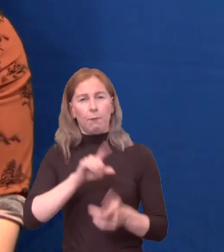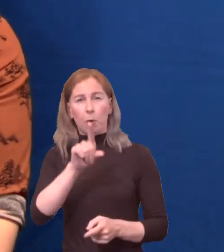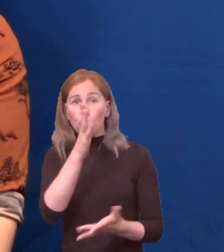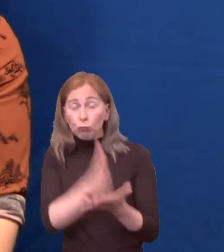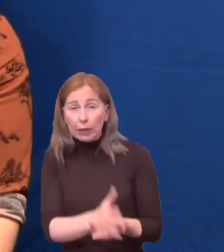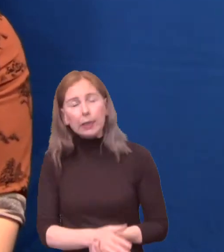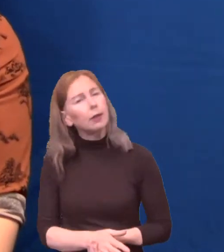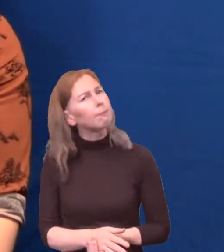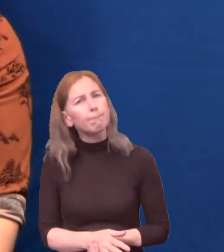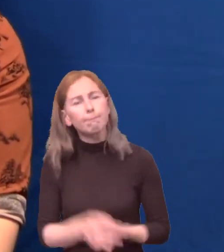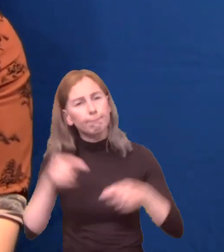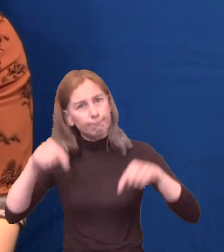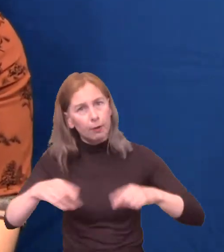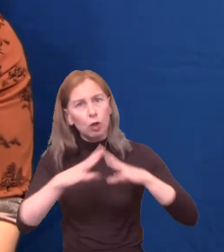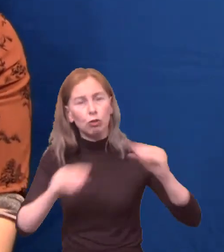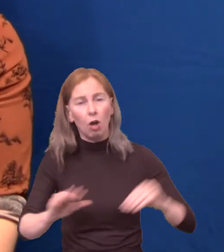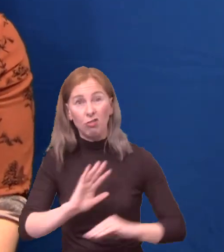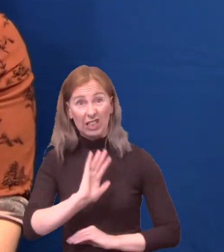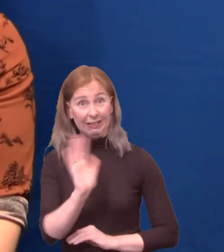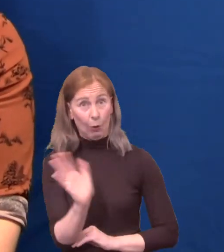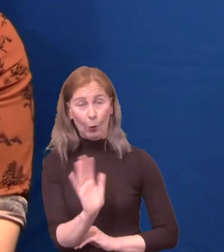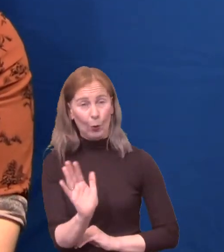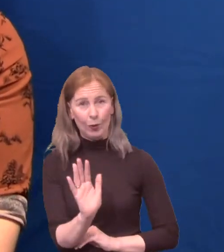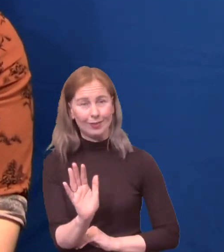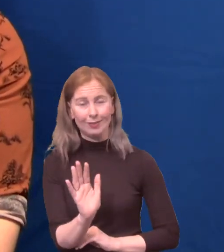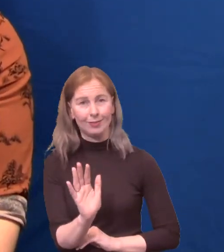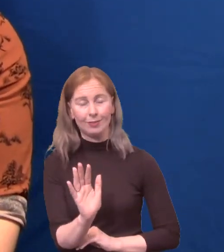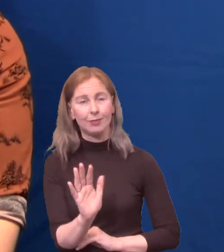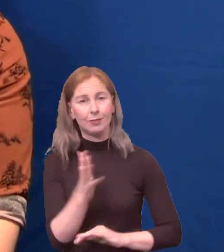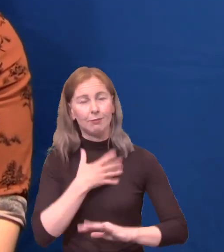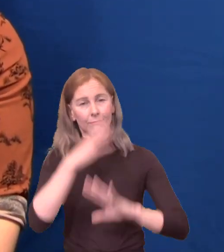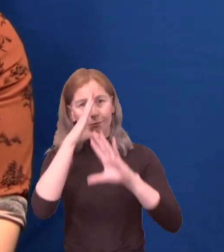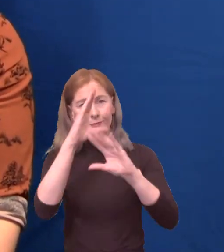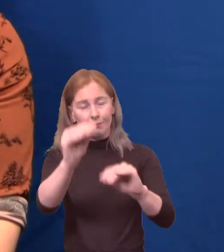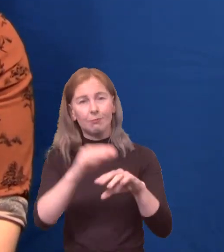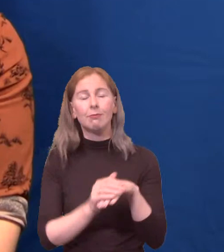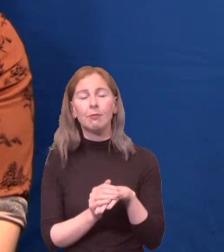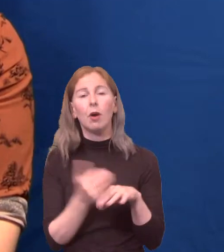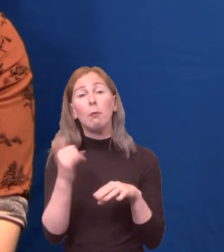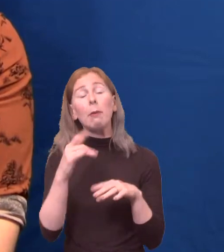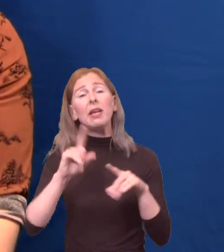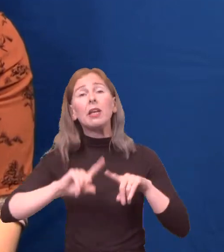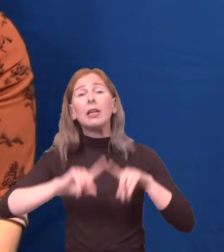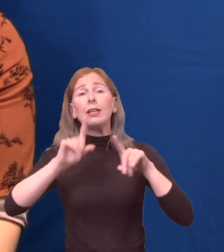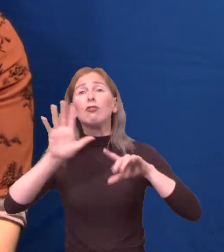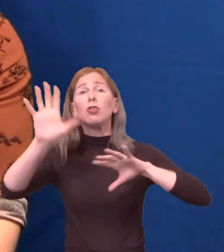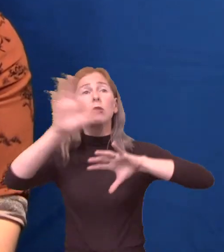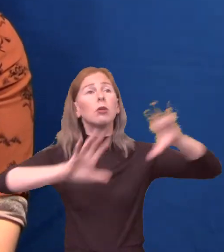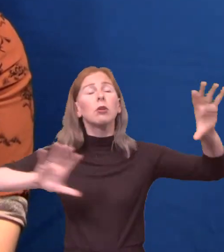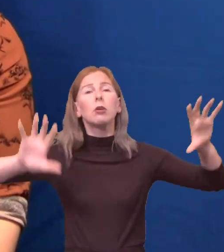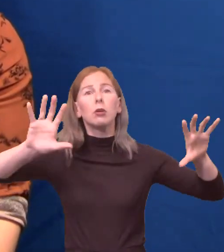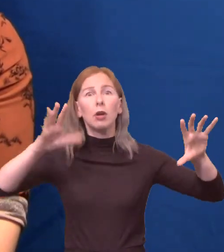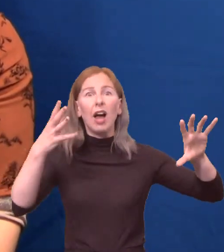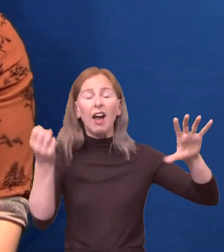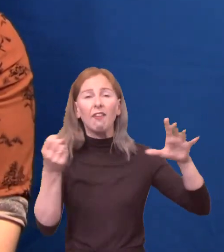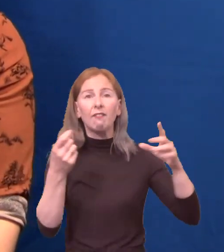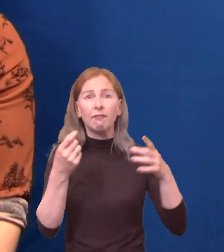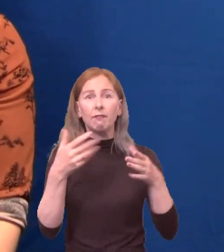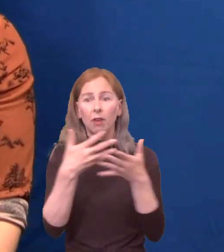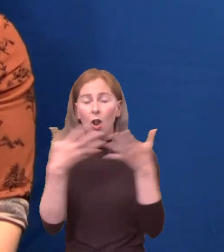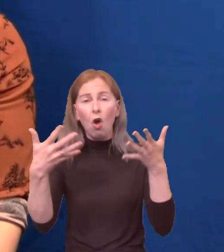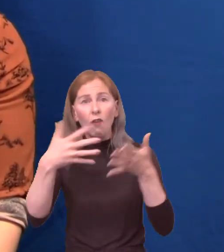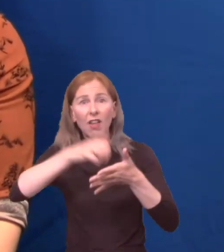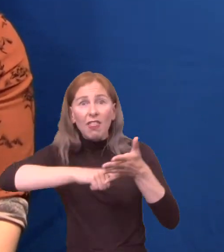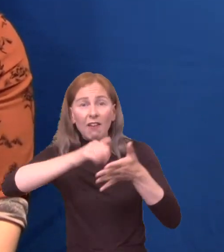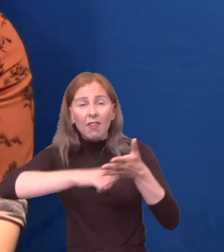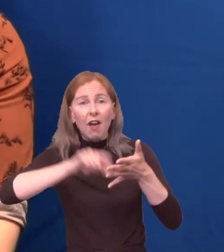the cases that have been reported to us. And we are aware that that may be an anomaly. There may be more cases out there that haven't been reported to us, in which case please do